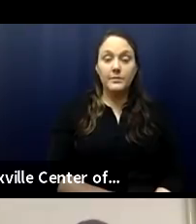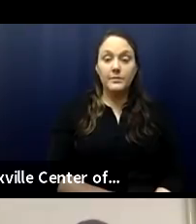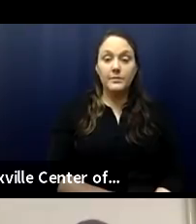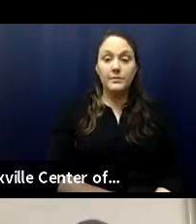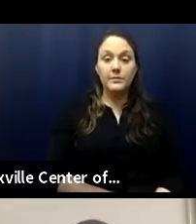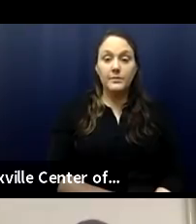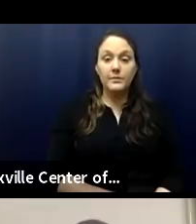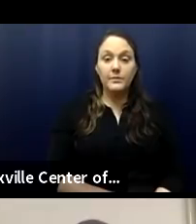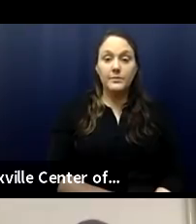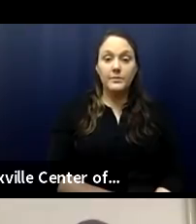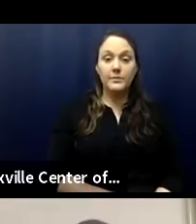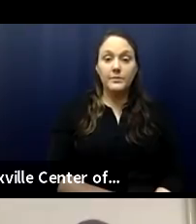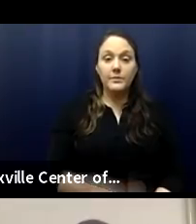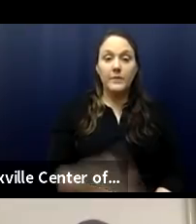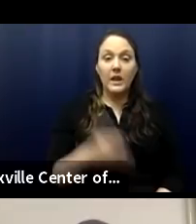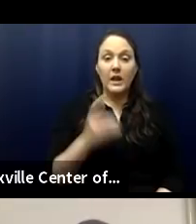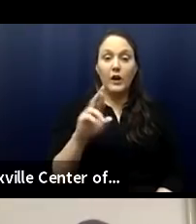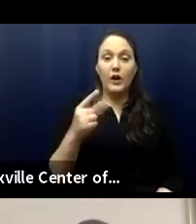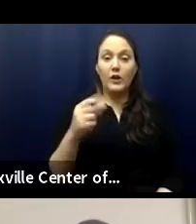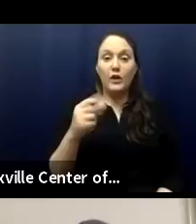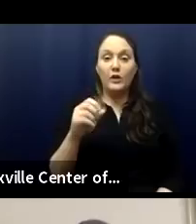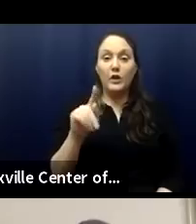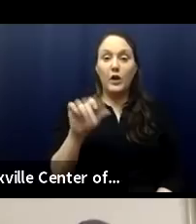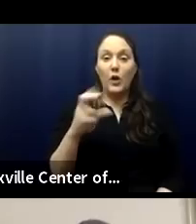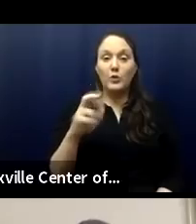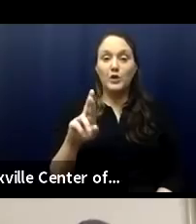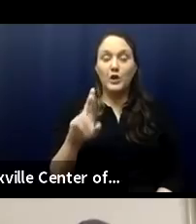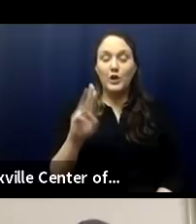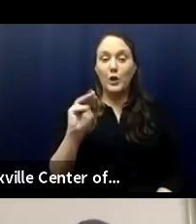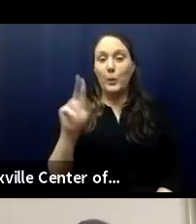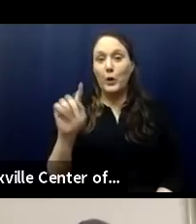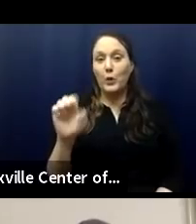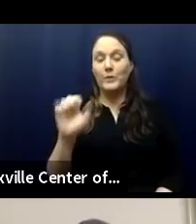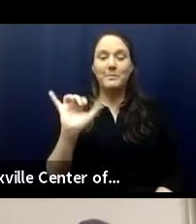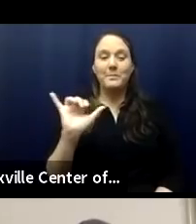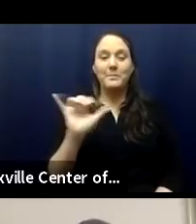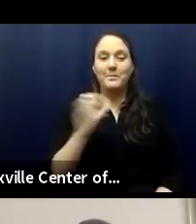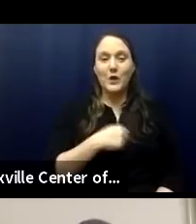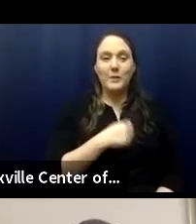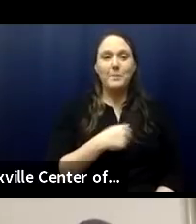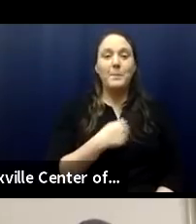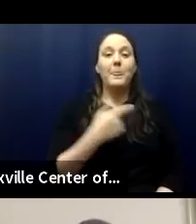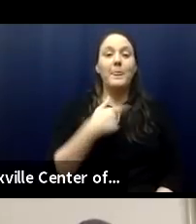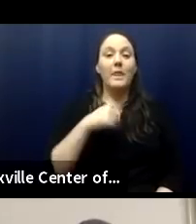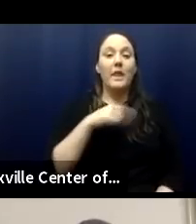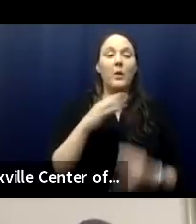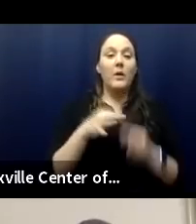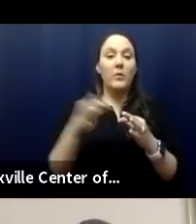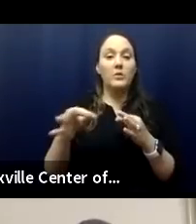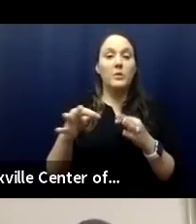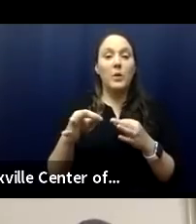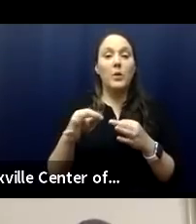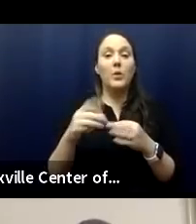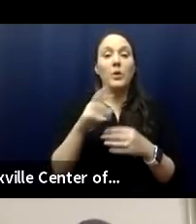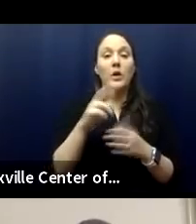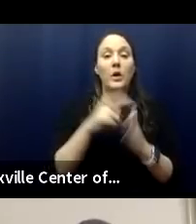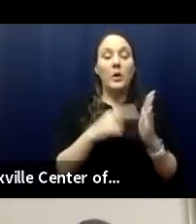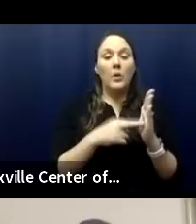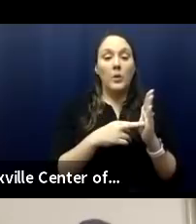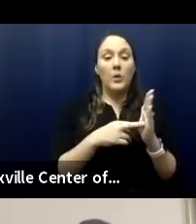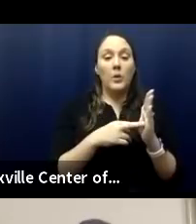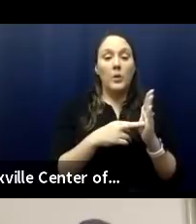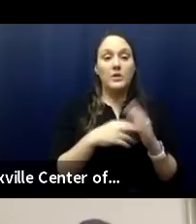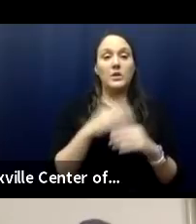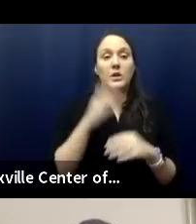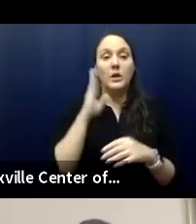Dr. Goetsch, still muted. Oh, sorry about that. We have postponed definitely regulation, which will be